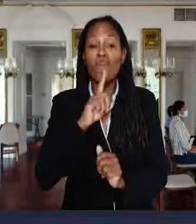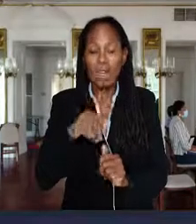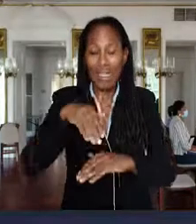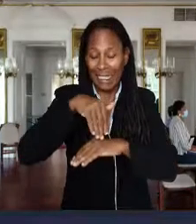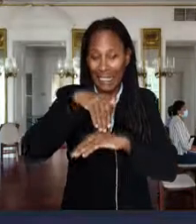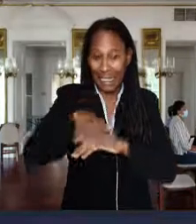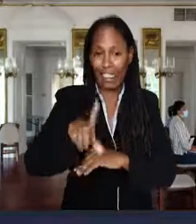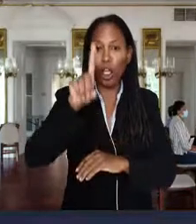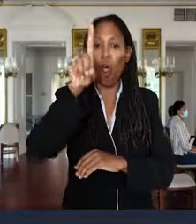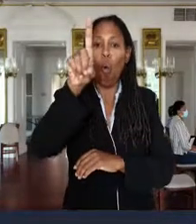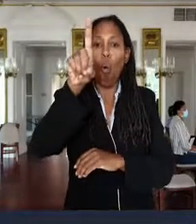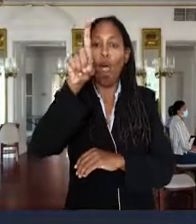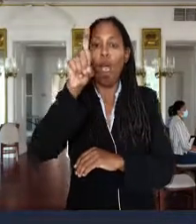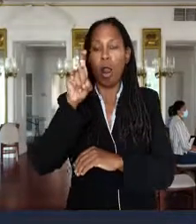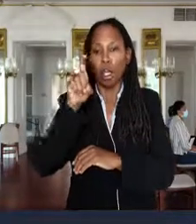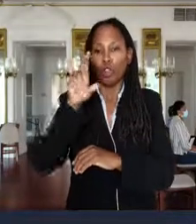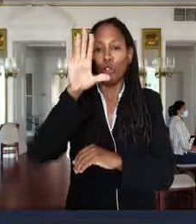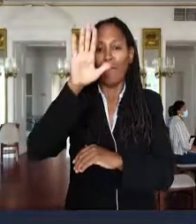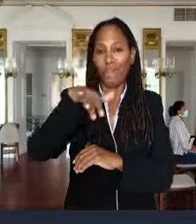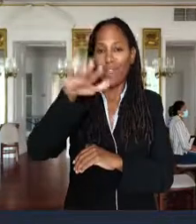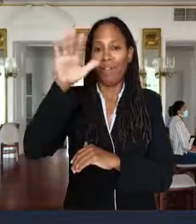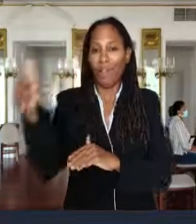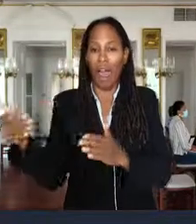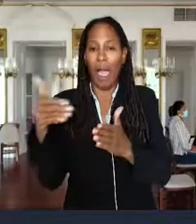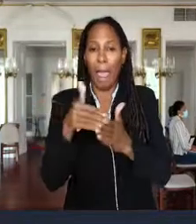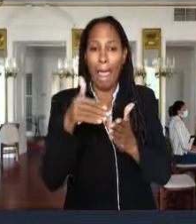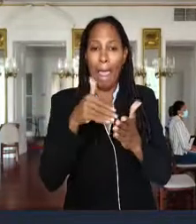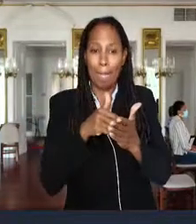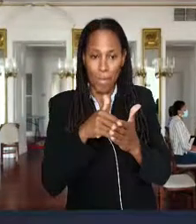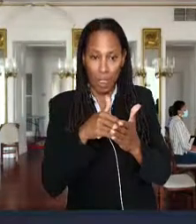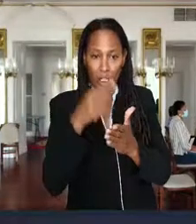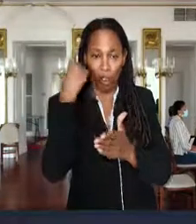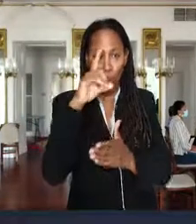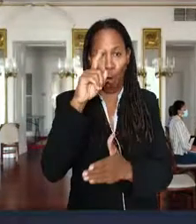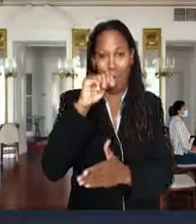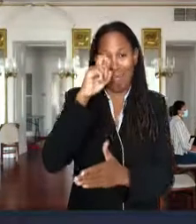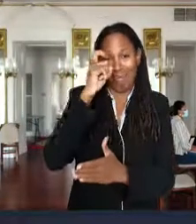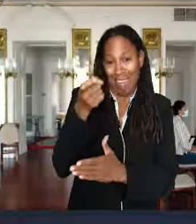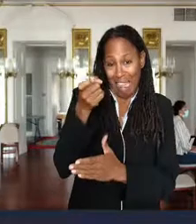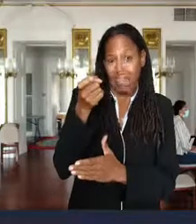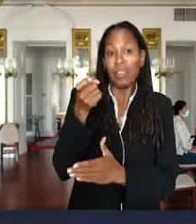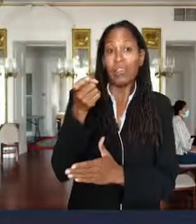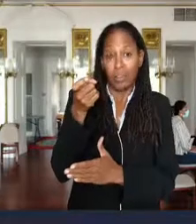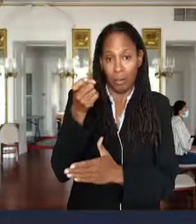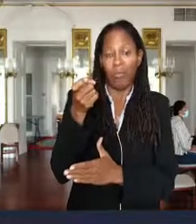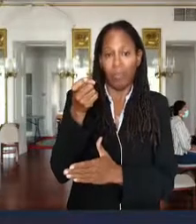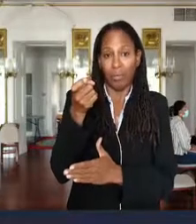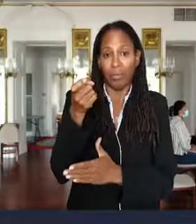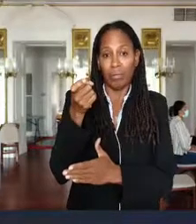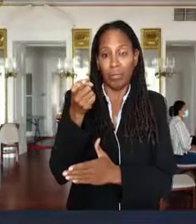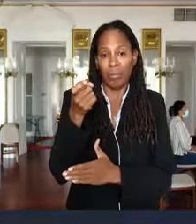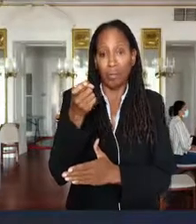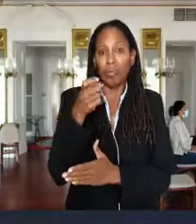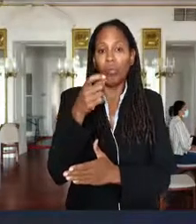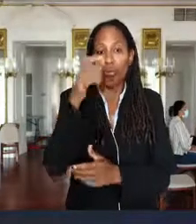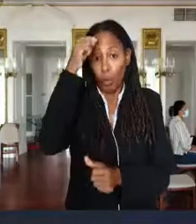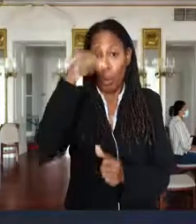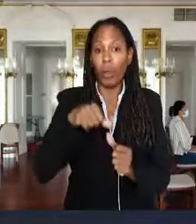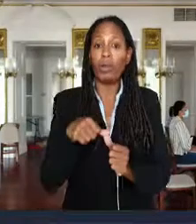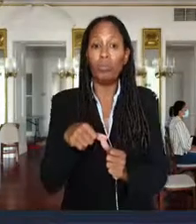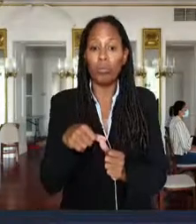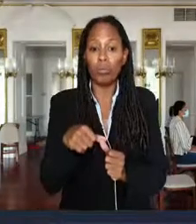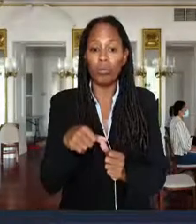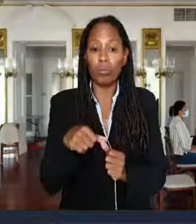$155 million in tax return, another Virgin Islands record. And not only that, we also paid out. Remember,